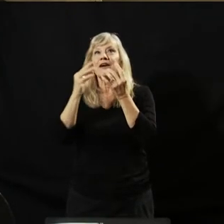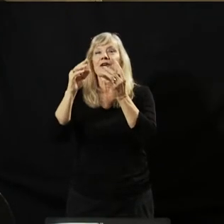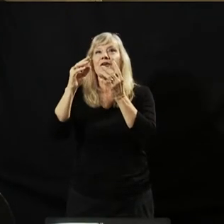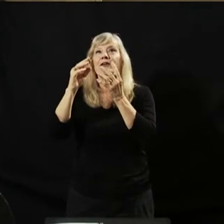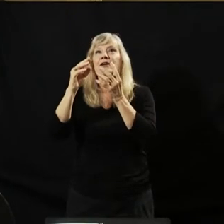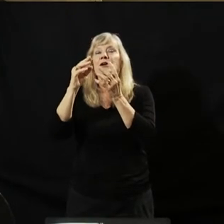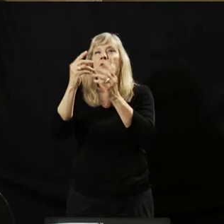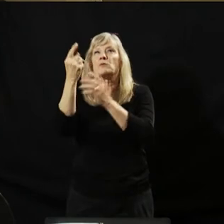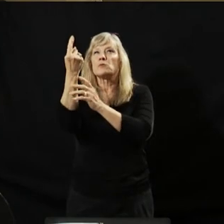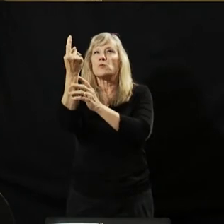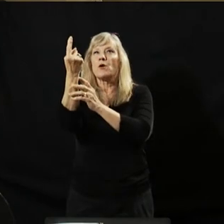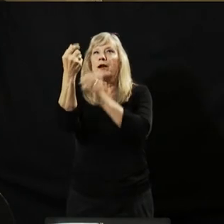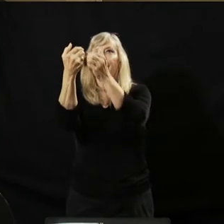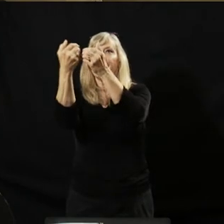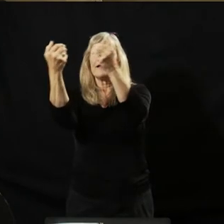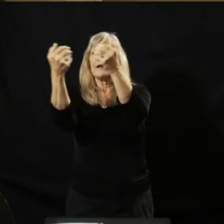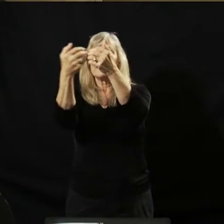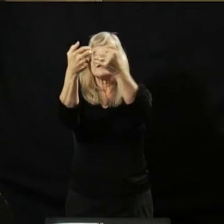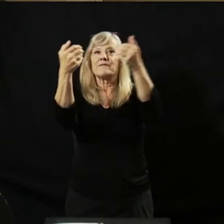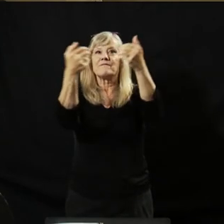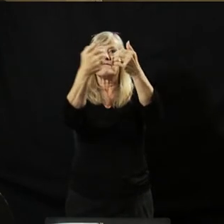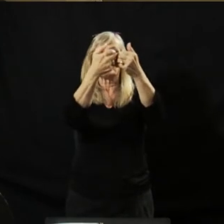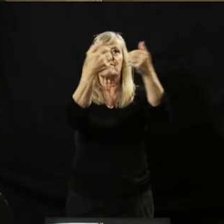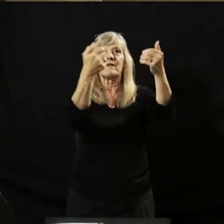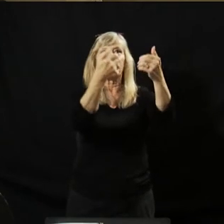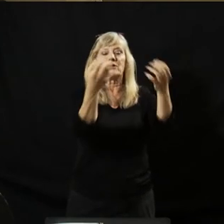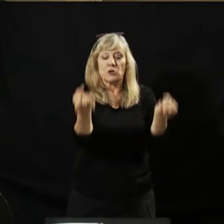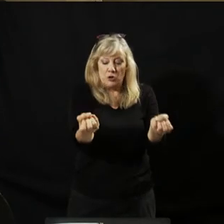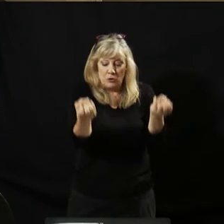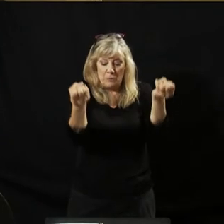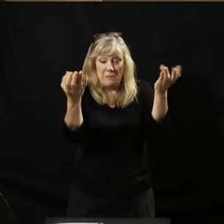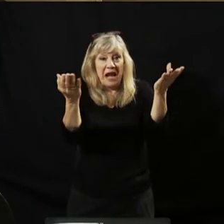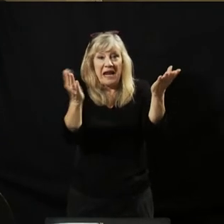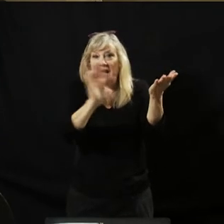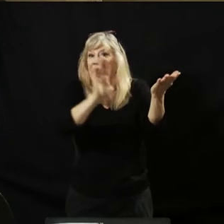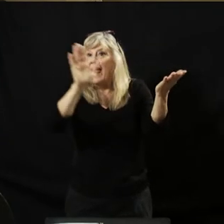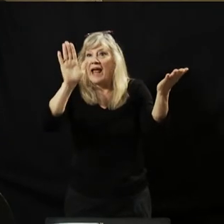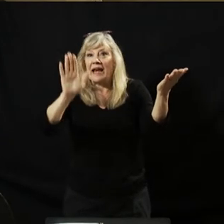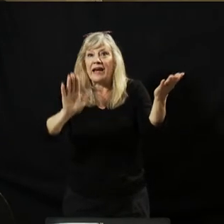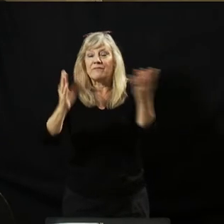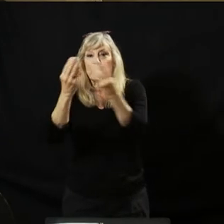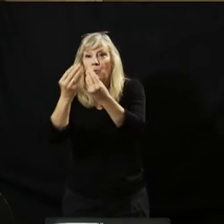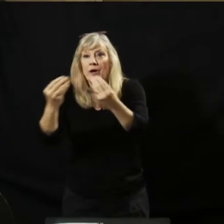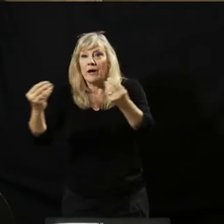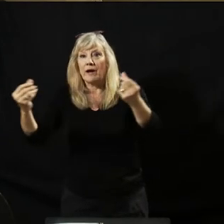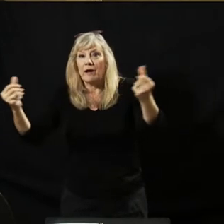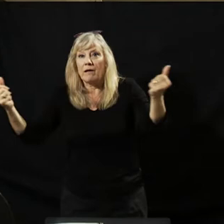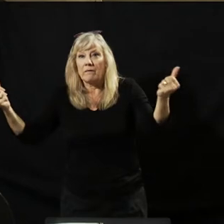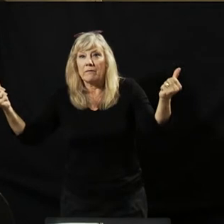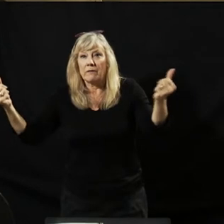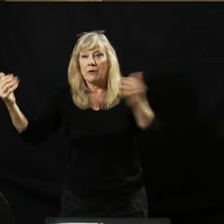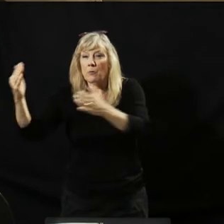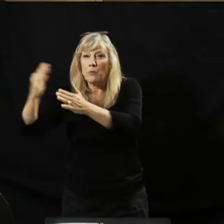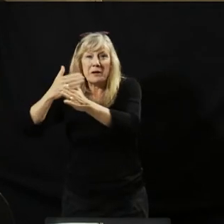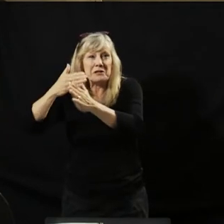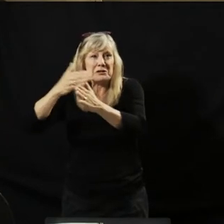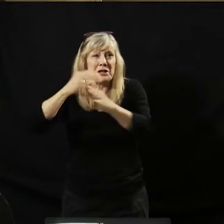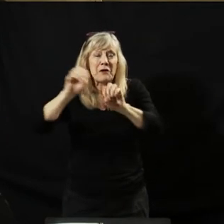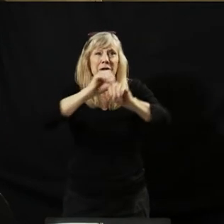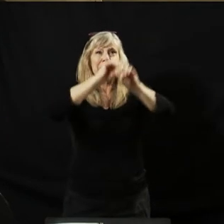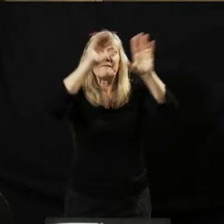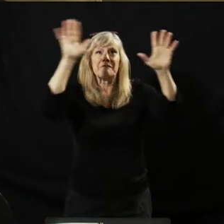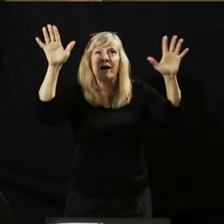flames divided, yet never dimmed by sharing of